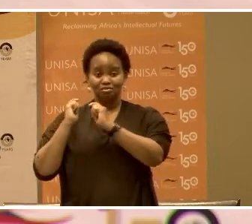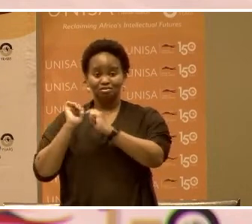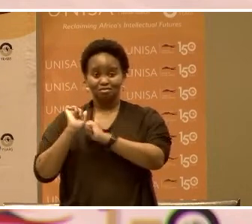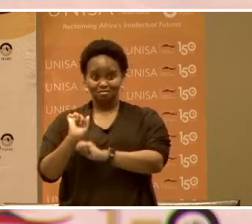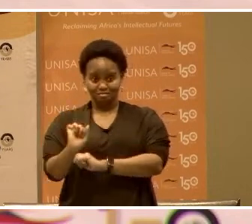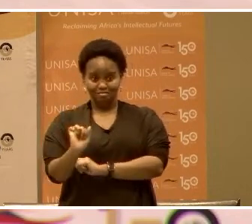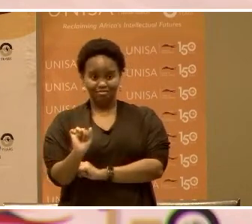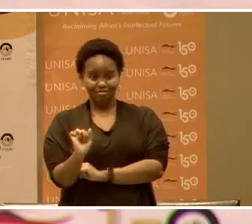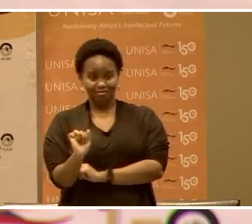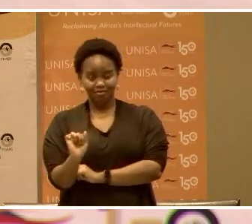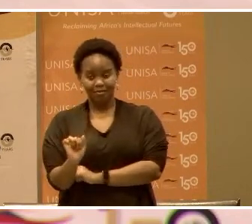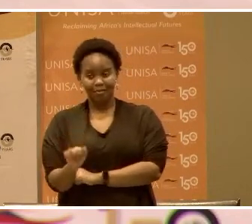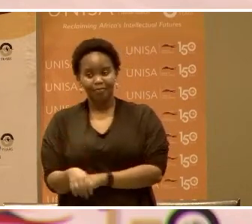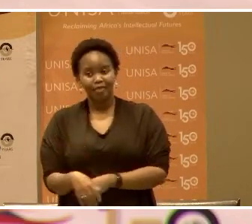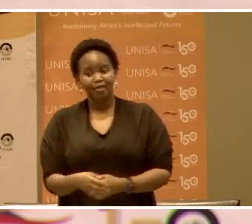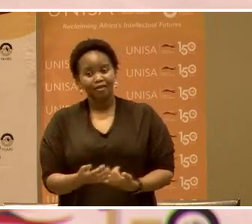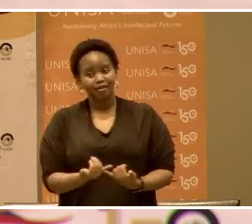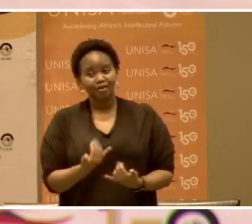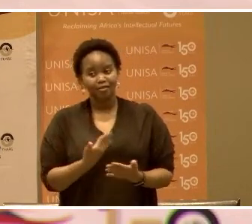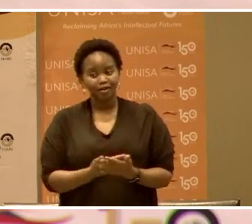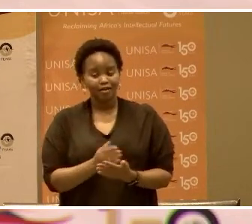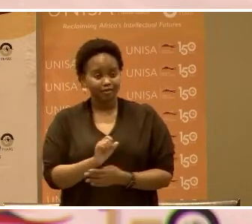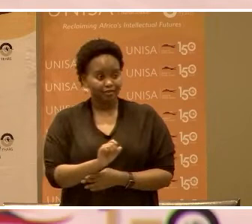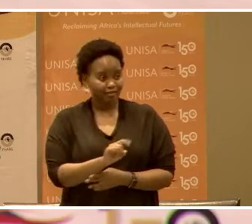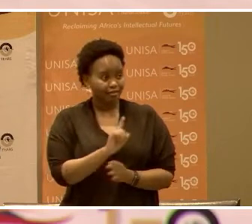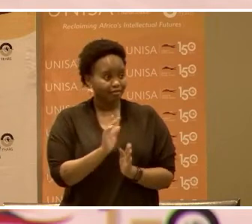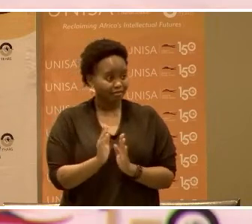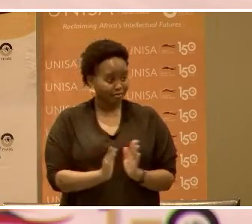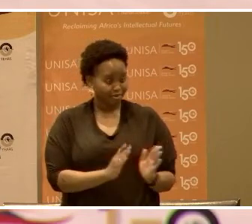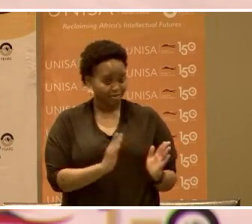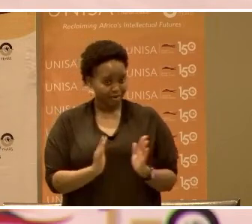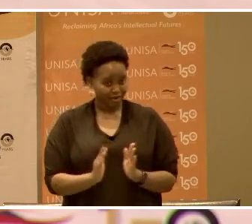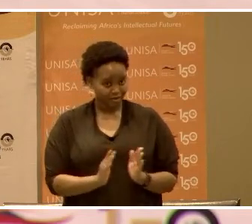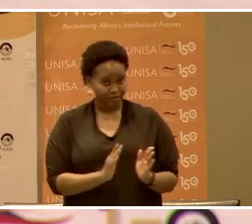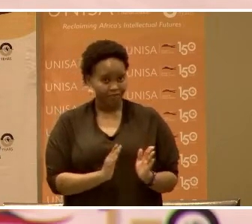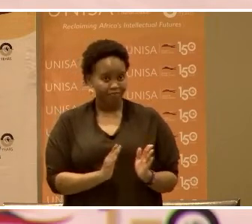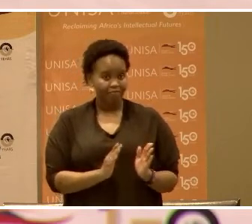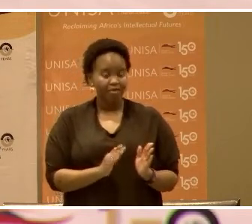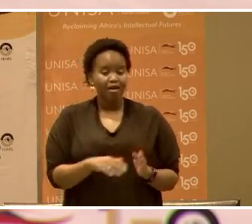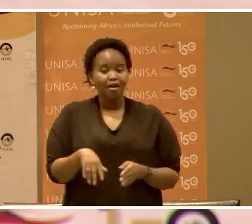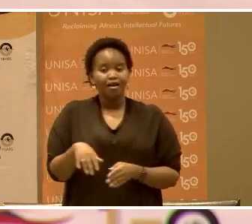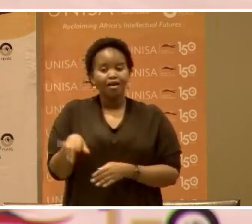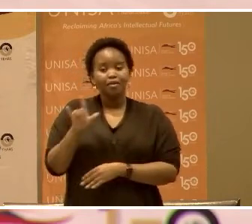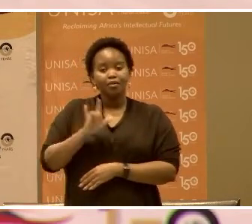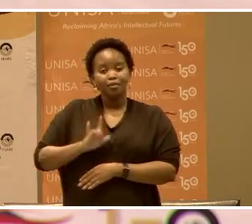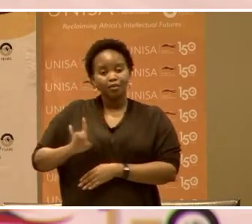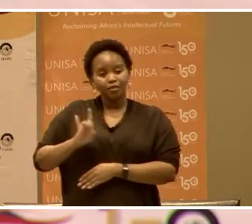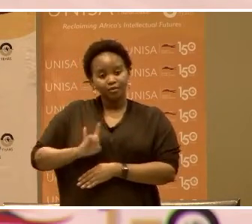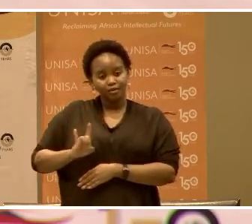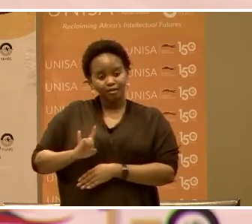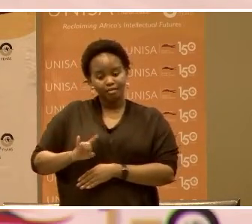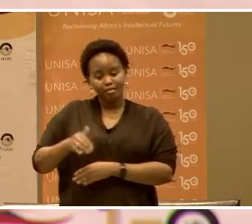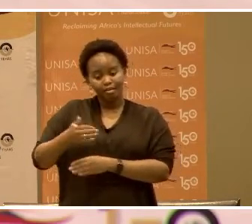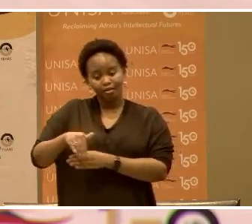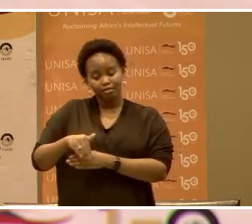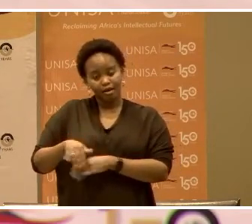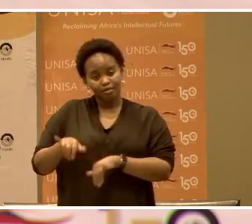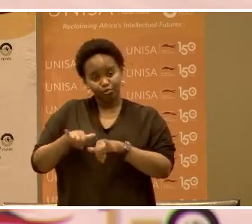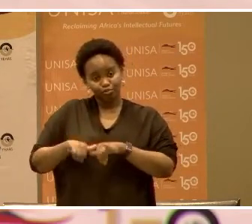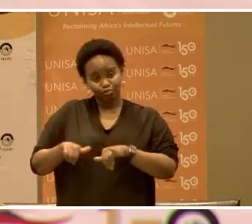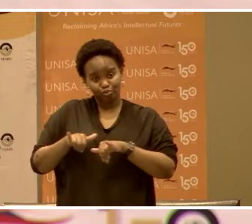So you can just prepare yourself, wait for the bus just outside the reception area of your hotel.